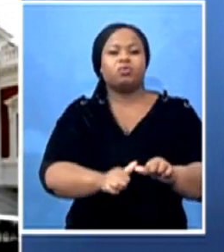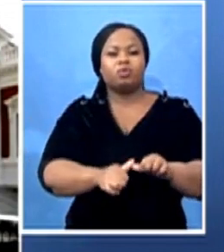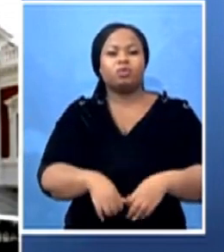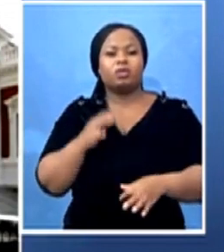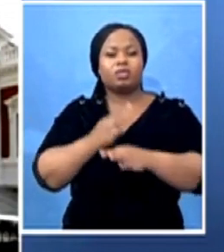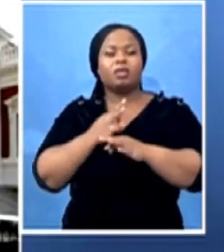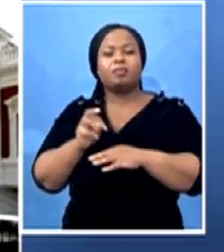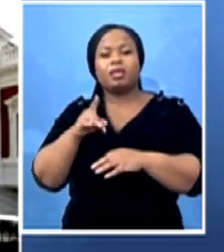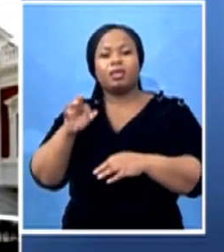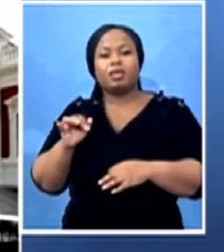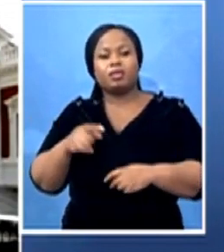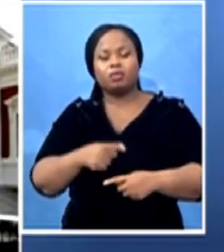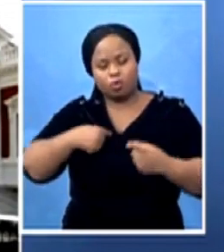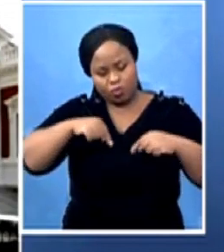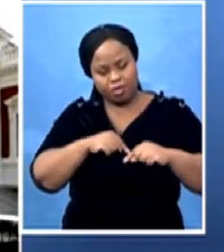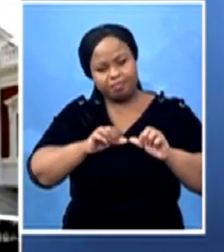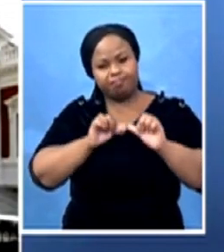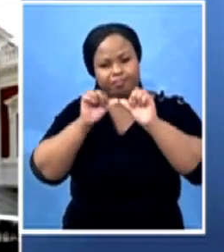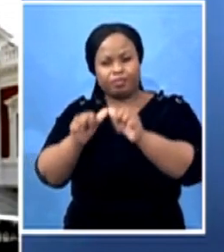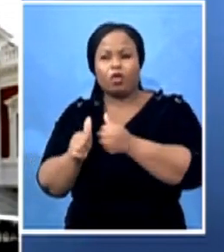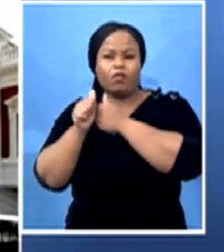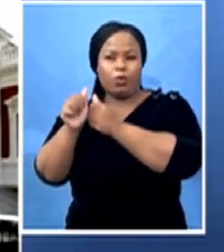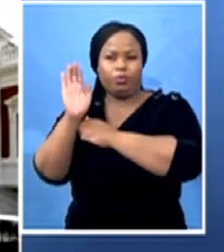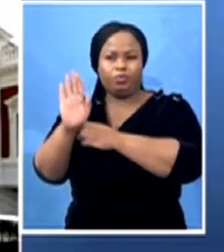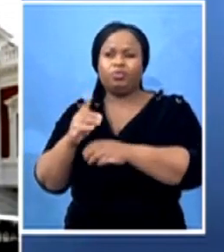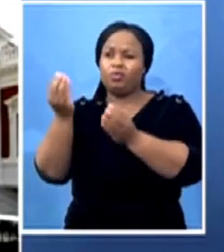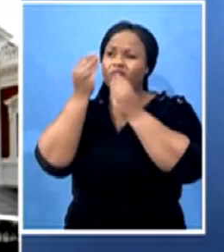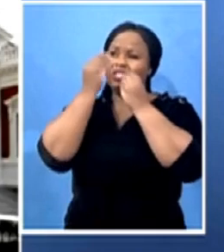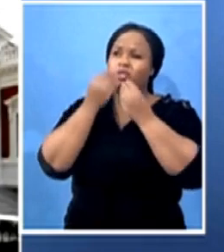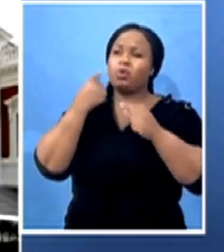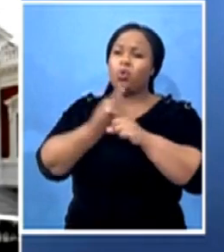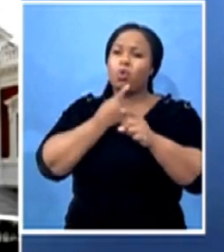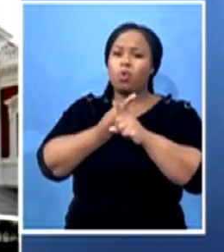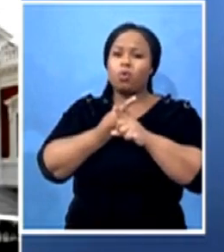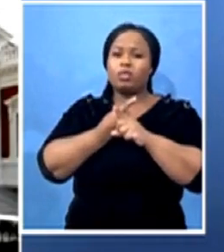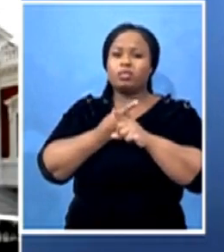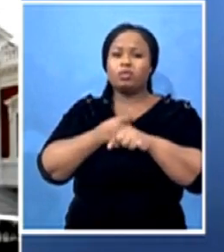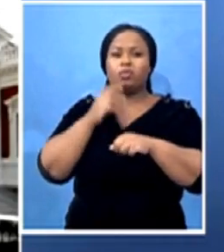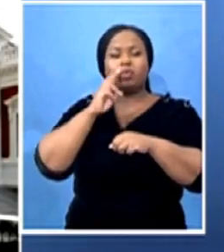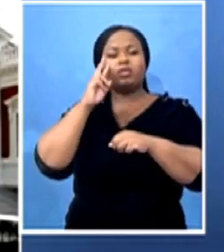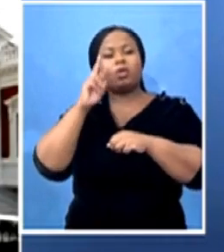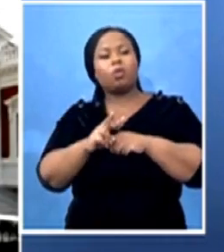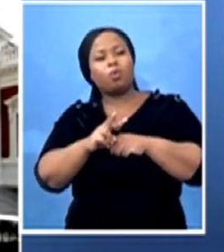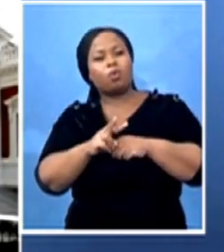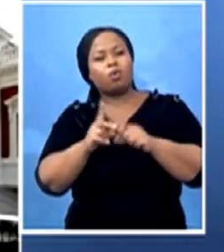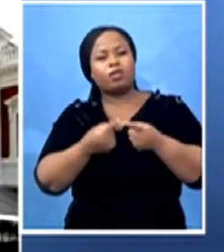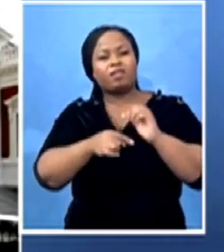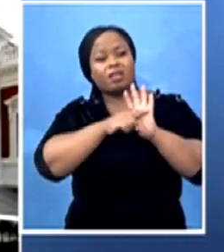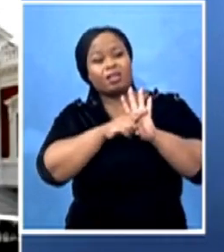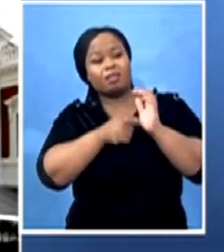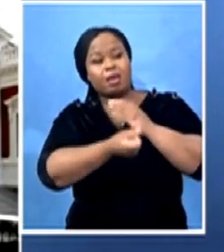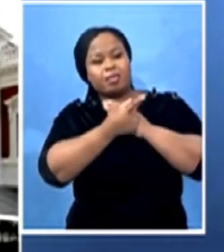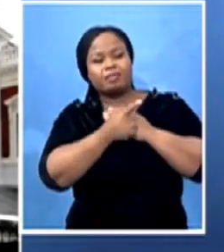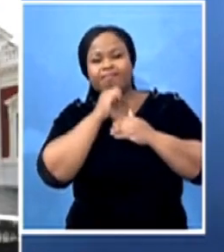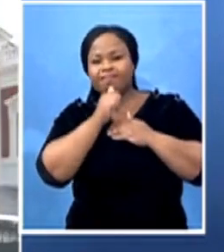have taught us that we must always look at the other side of the argument. You have taught us to look for reason, to